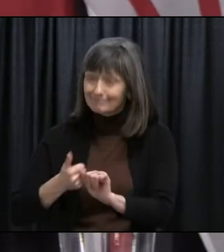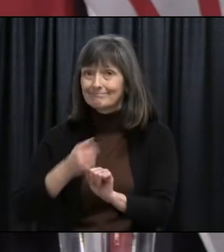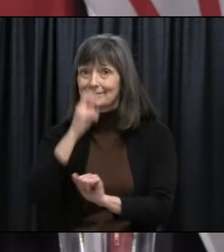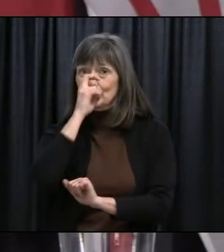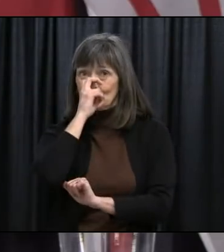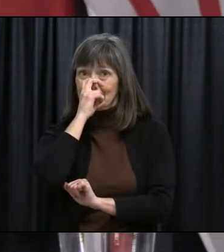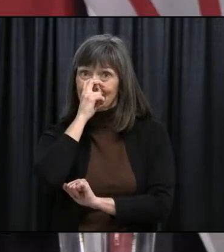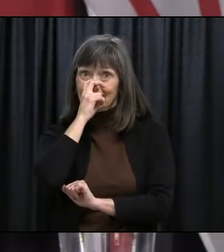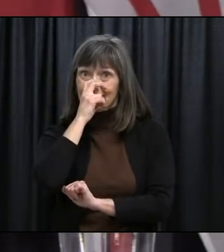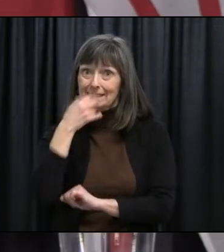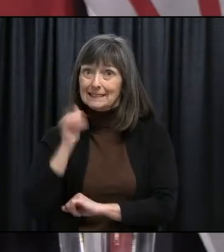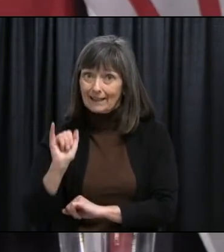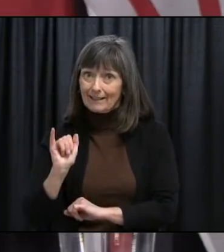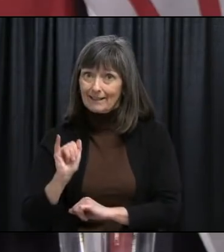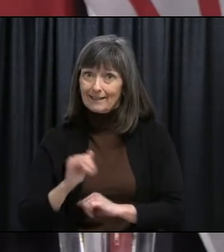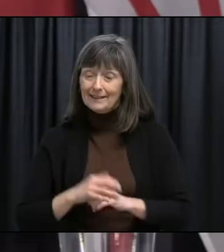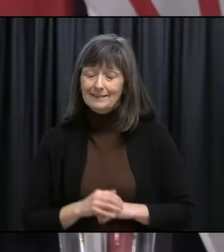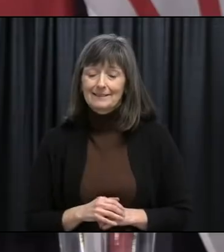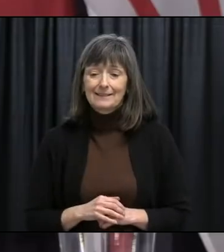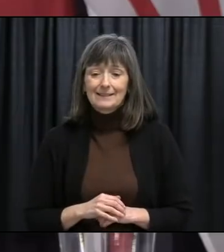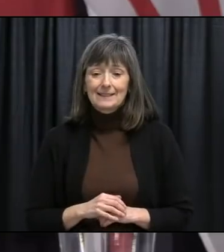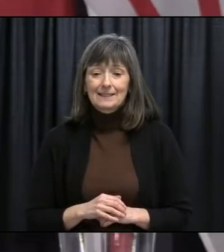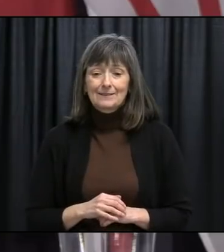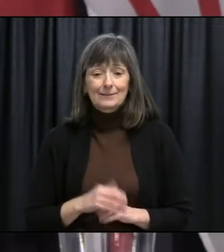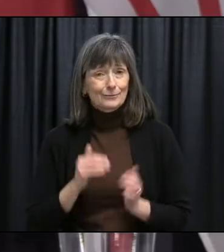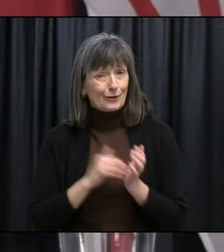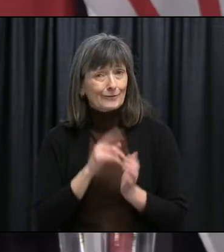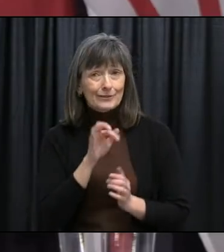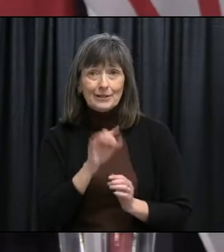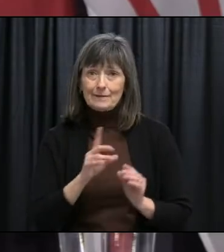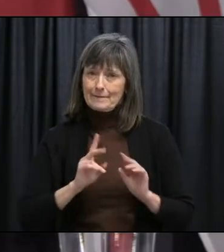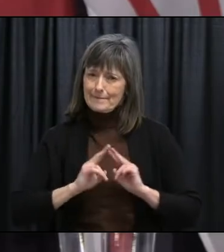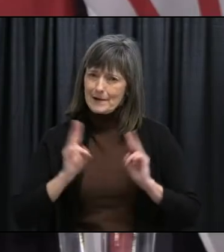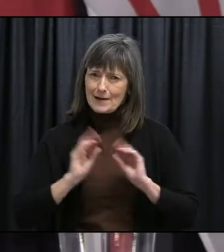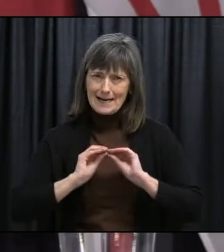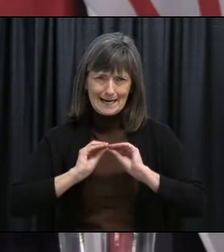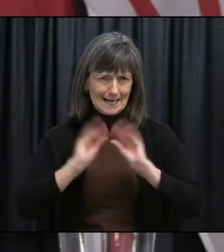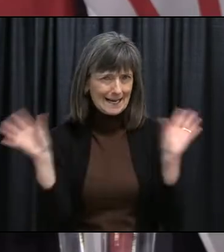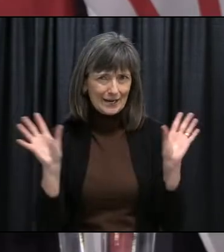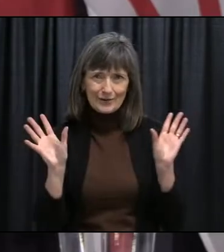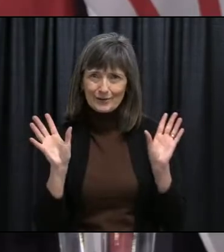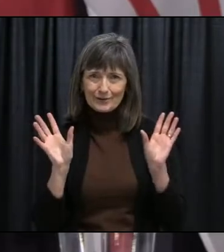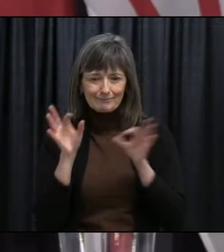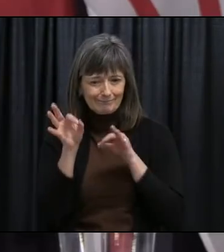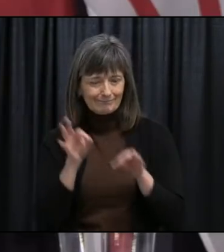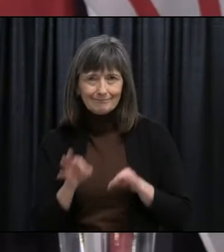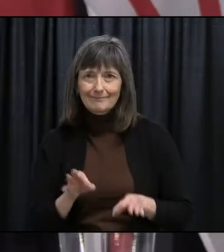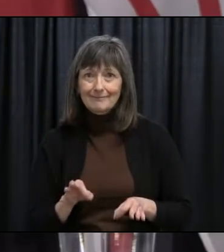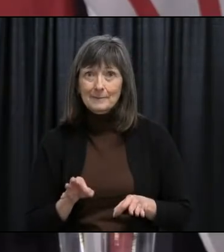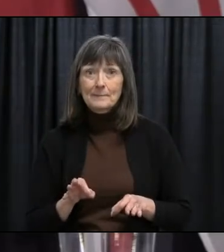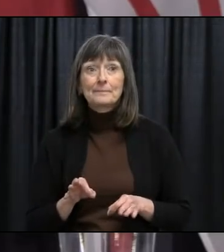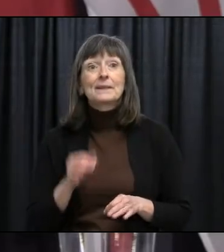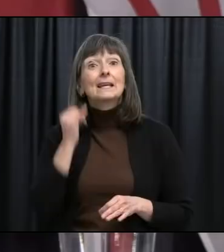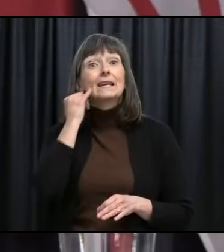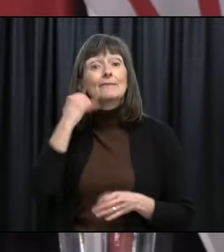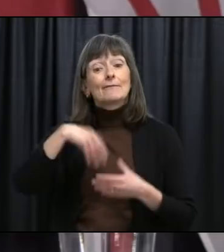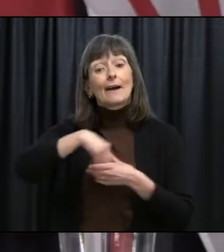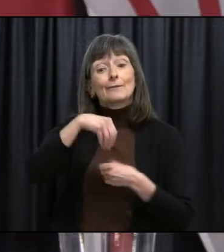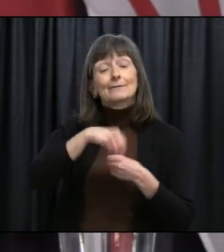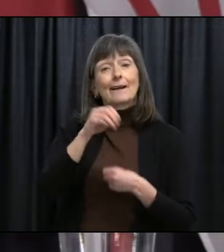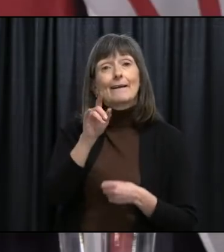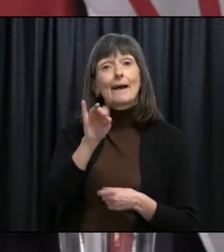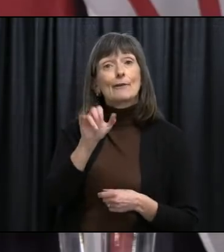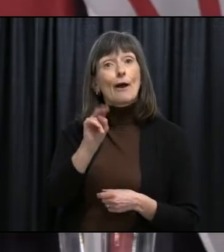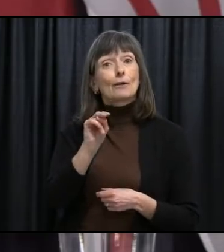as prescribed and clearly outlined by Dr. Fitzgerald and her team. And to those off the Avalon, level 4 is